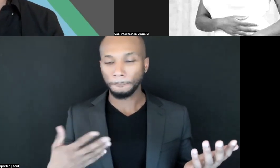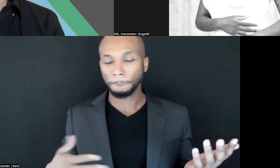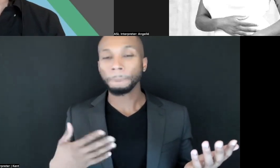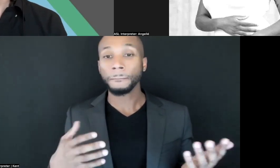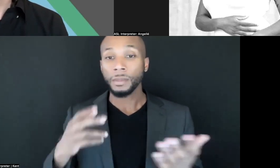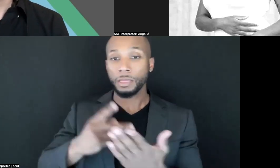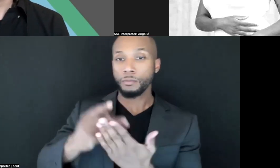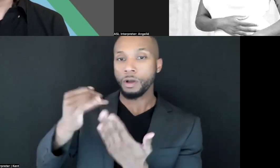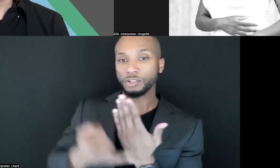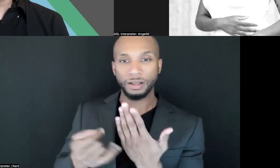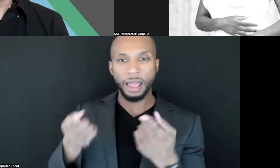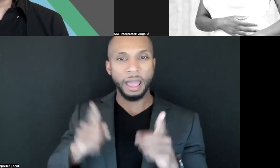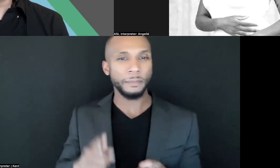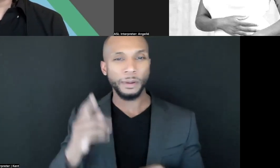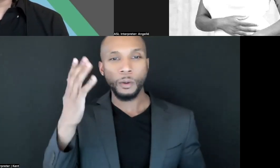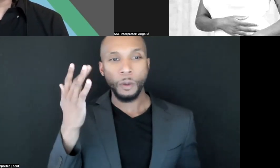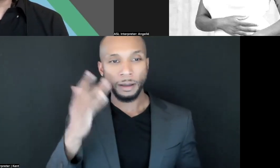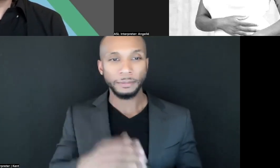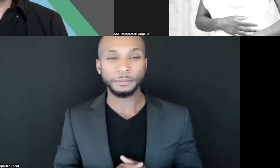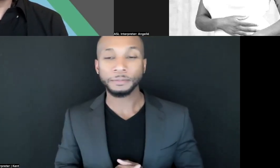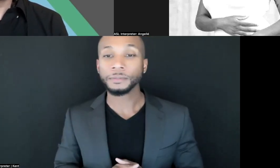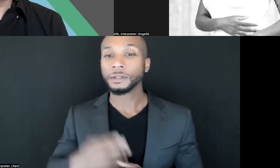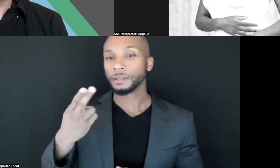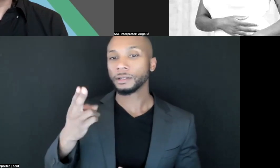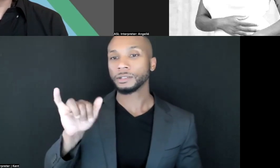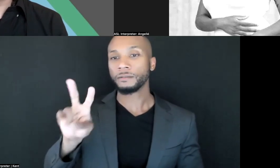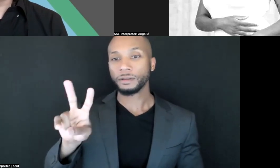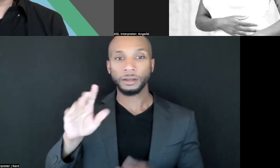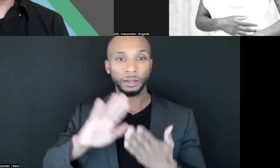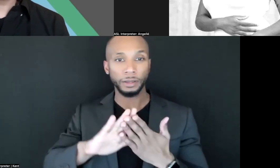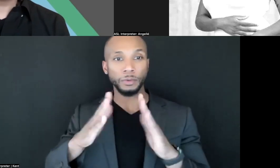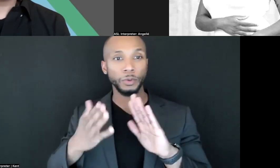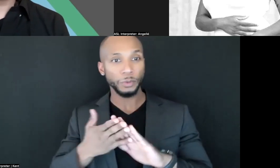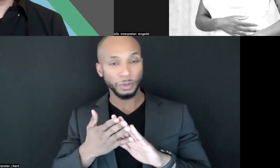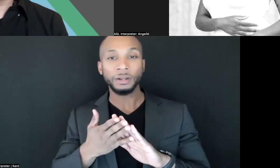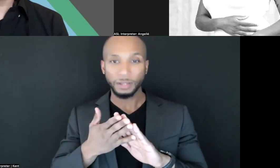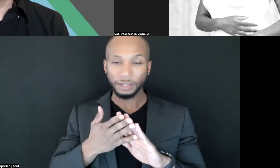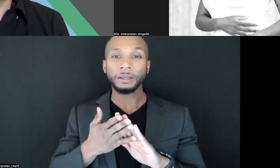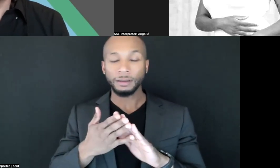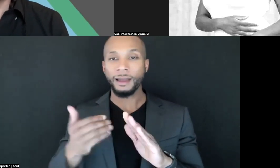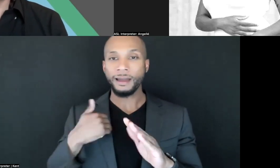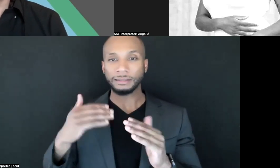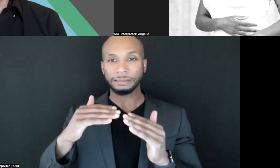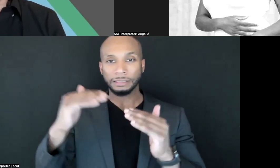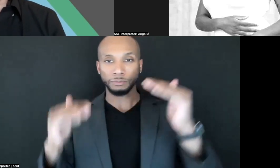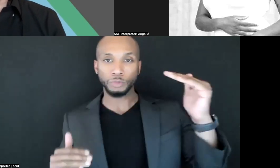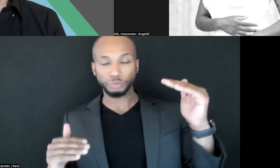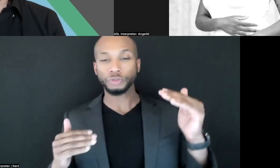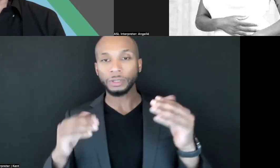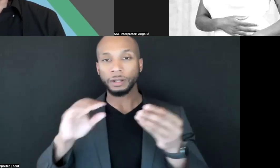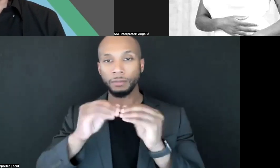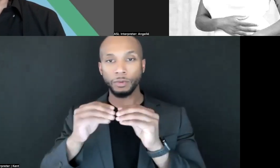project came because the HIV community has disproportionate rates compared to